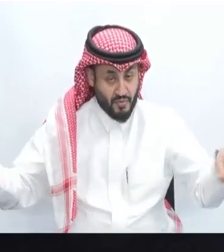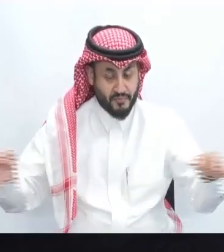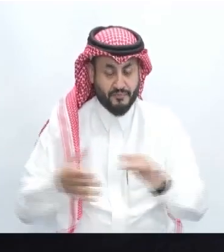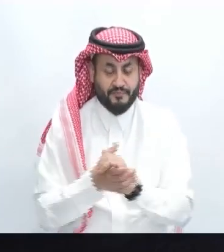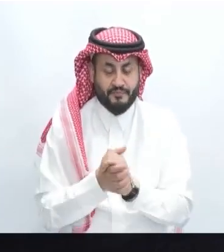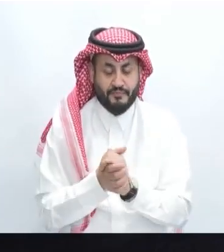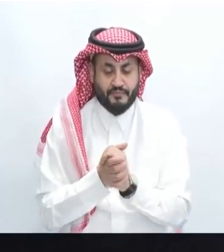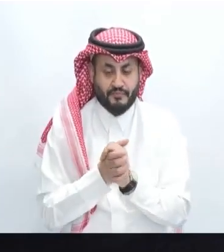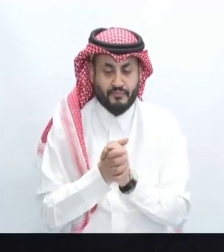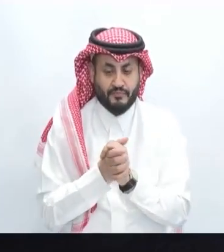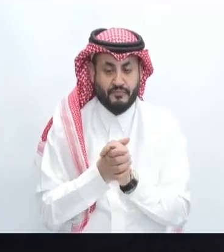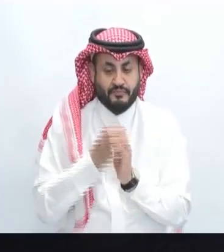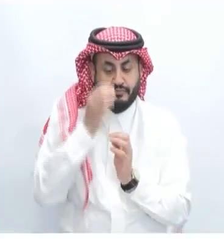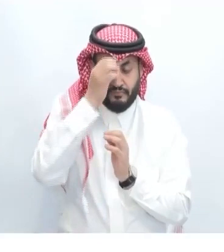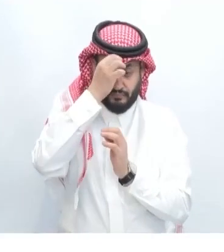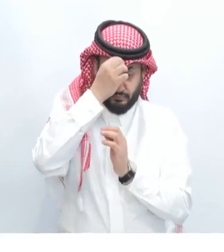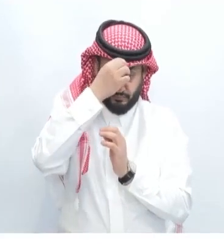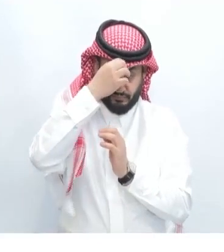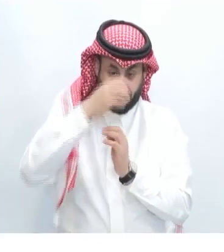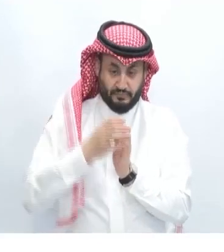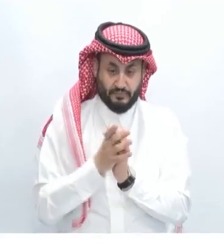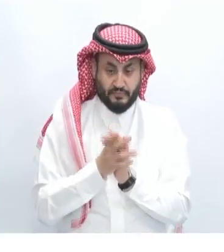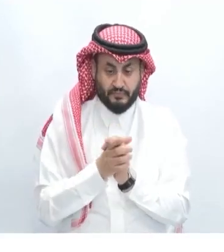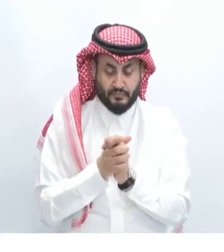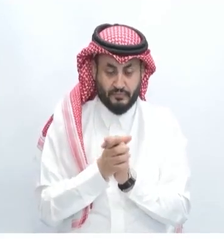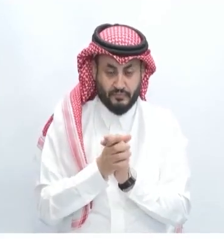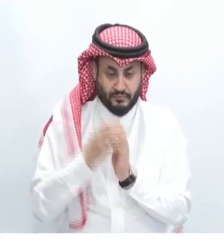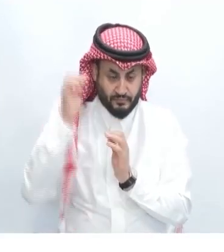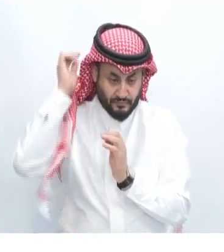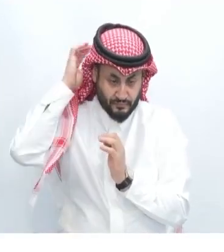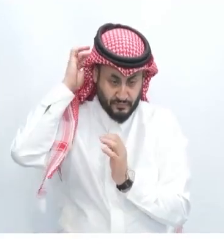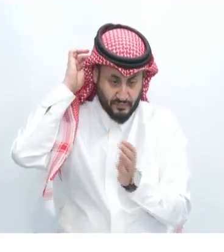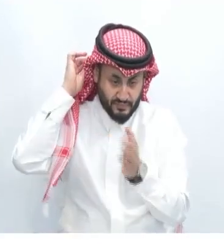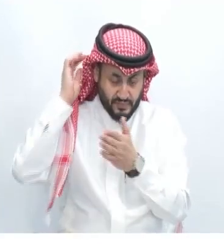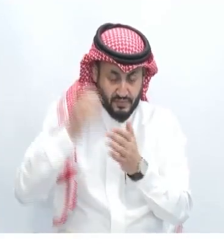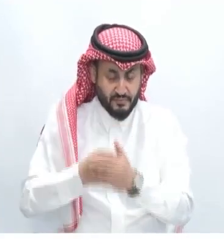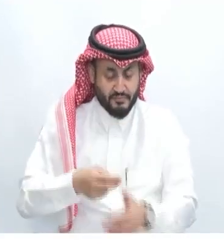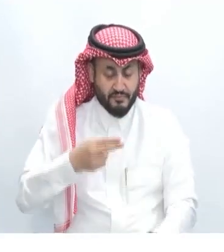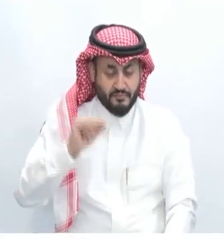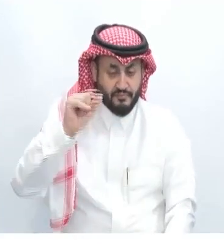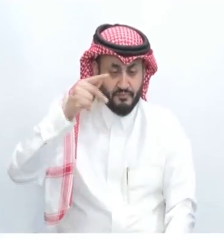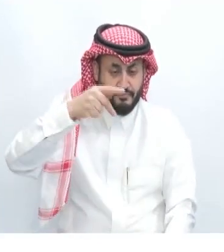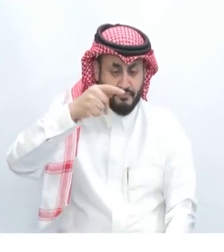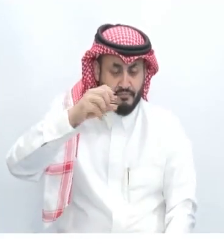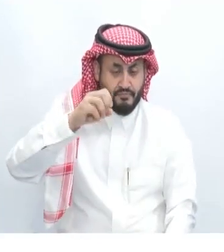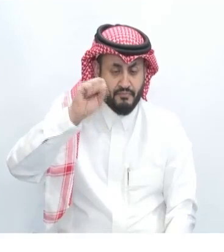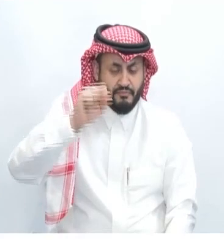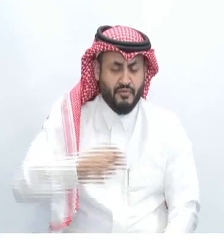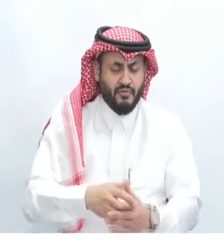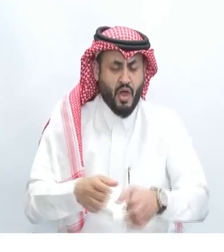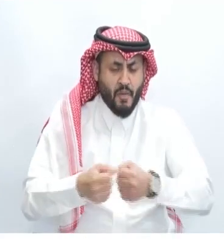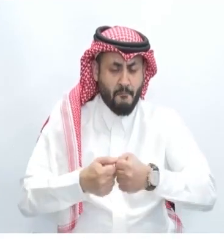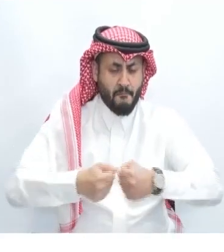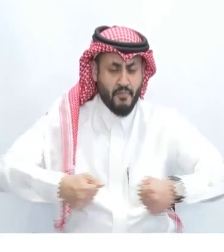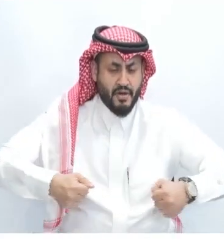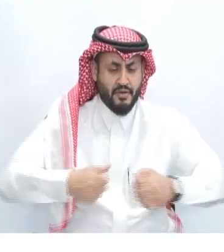no arms or legs. And also with hippos, we said that they are fat and